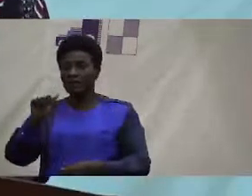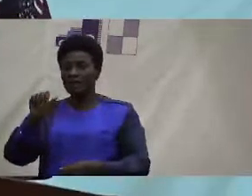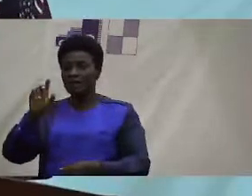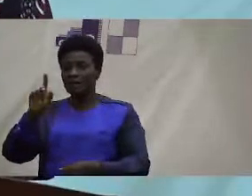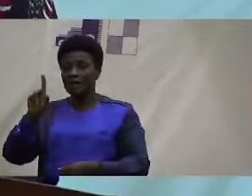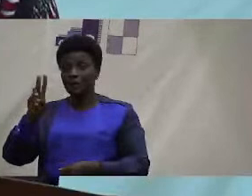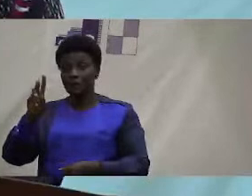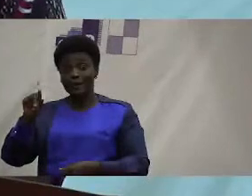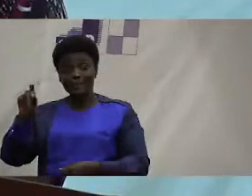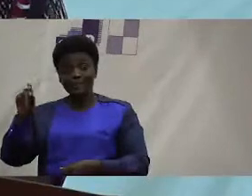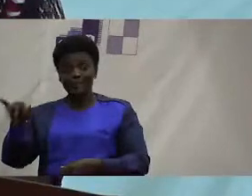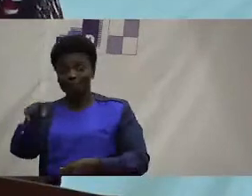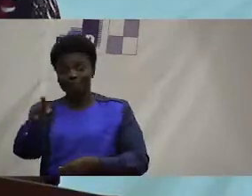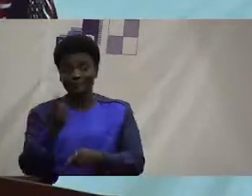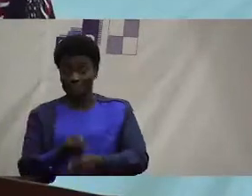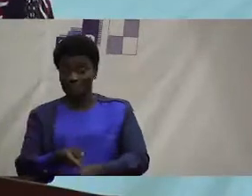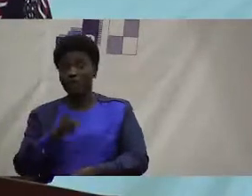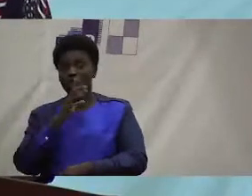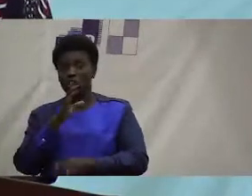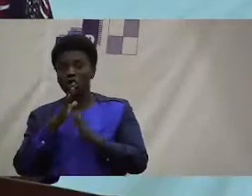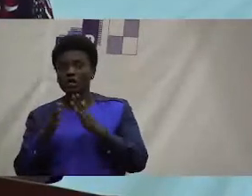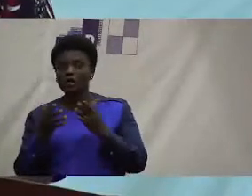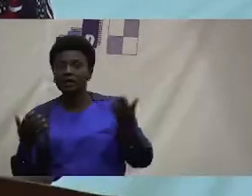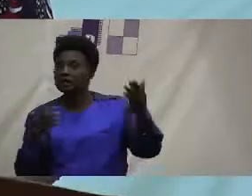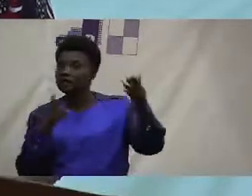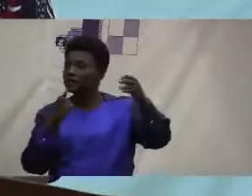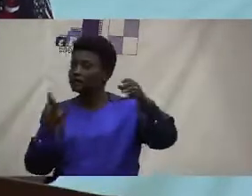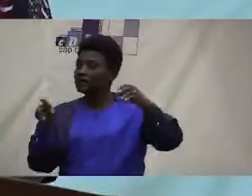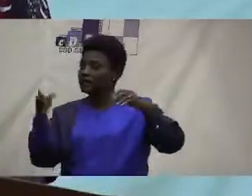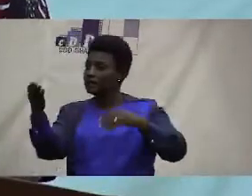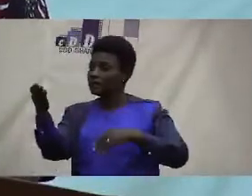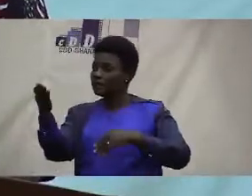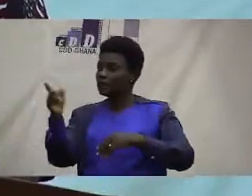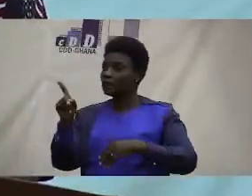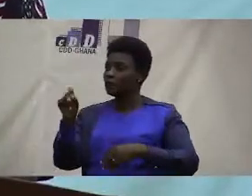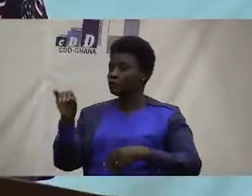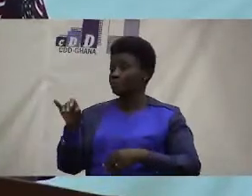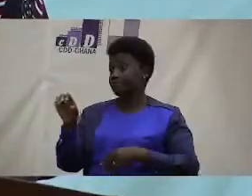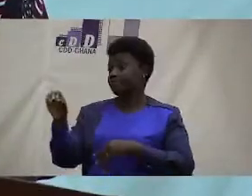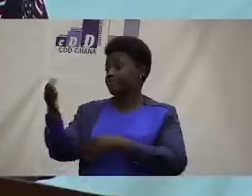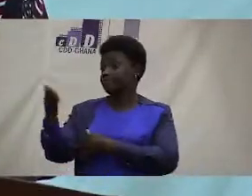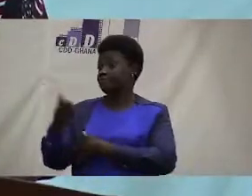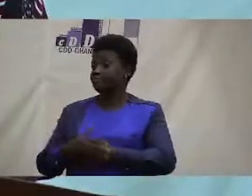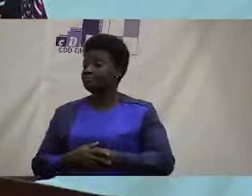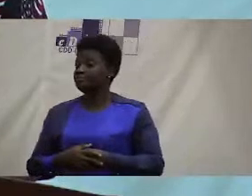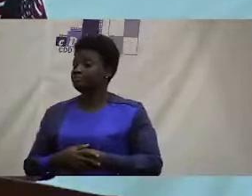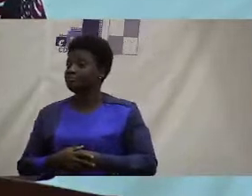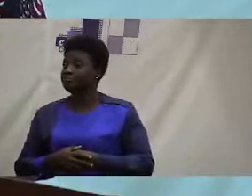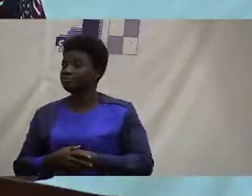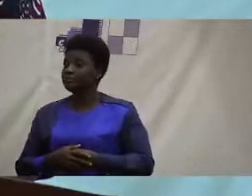contribution? Dr. Akwete Okumpunye, sir. Okay. All right, thank you. And